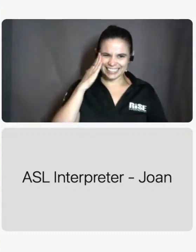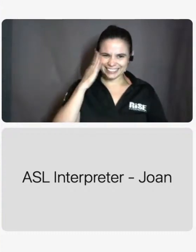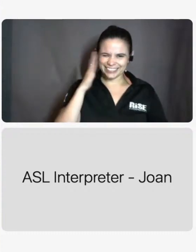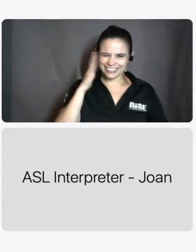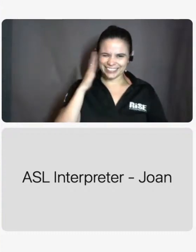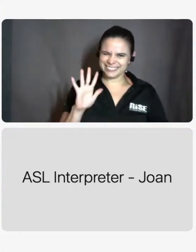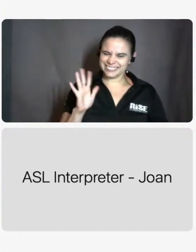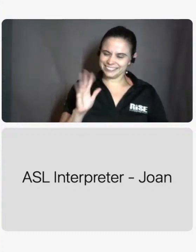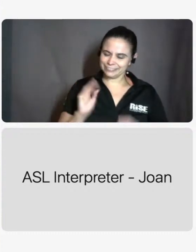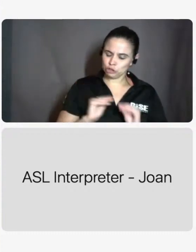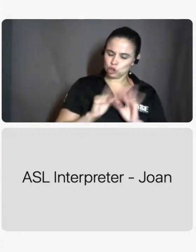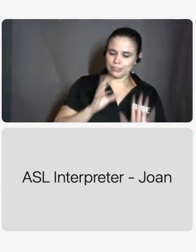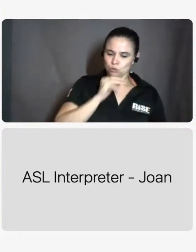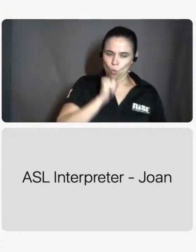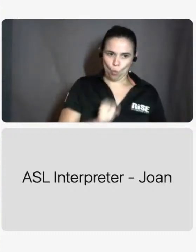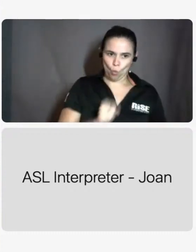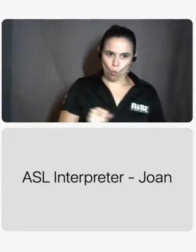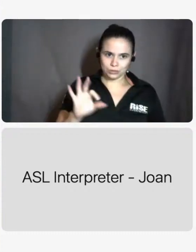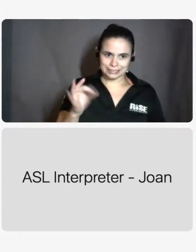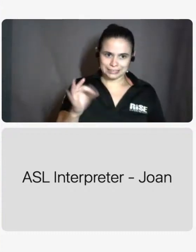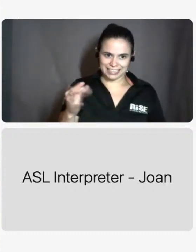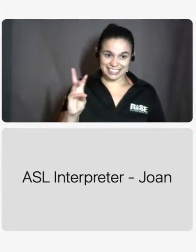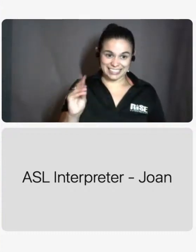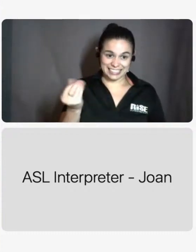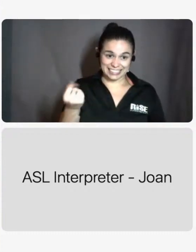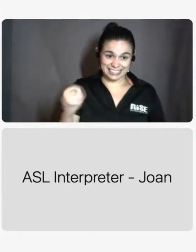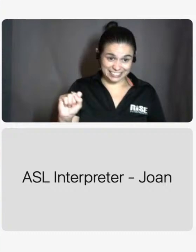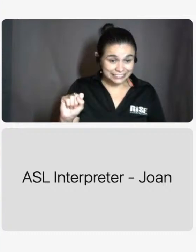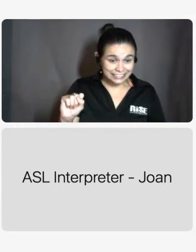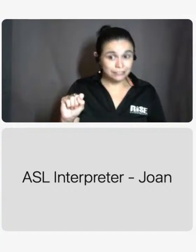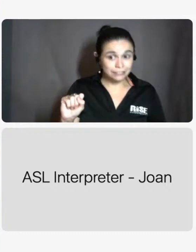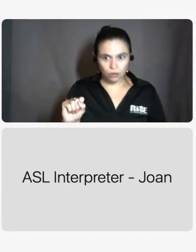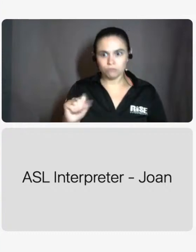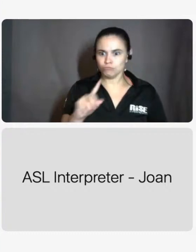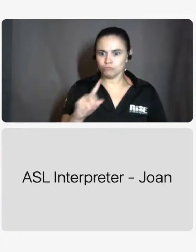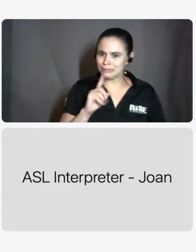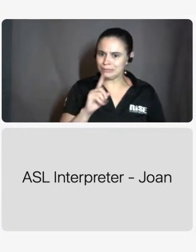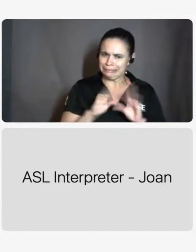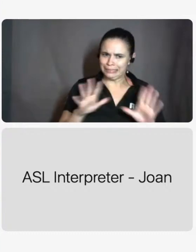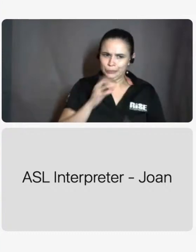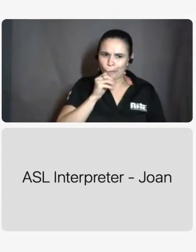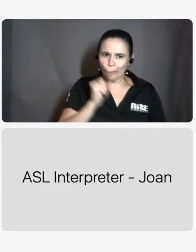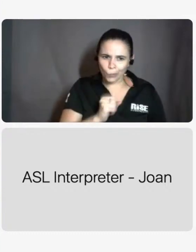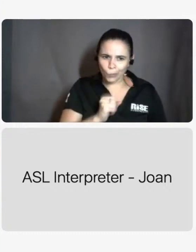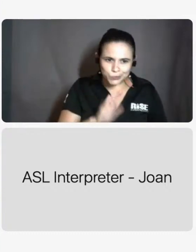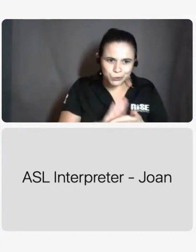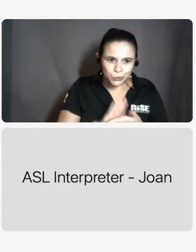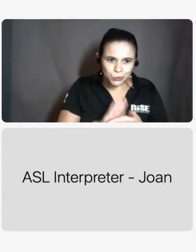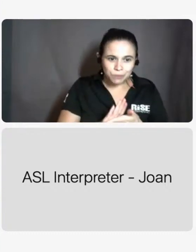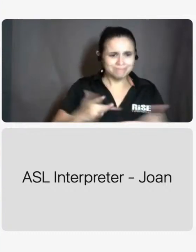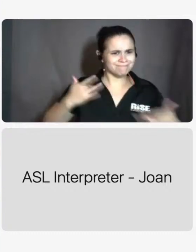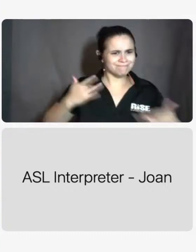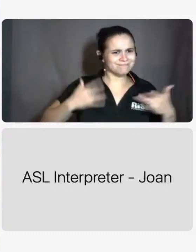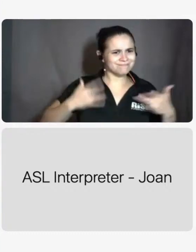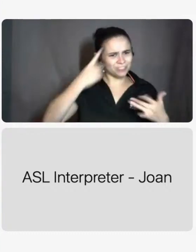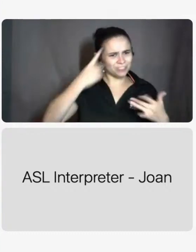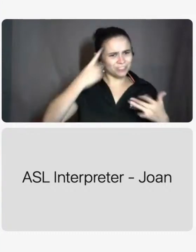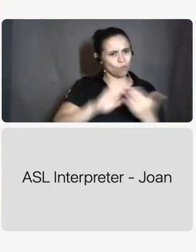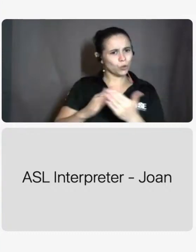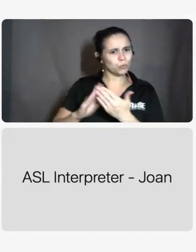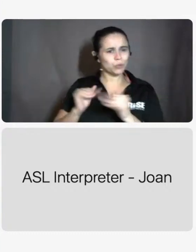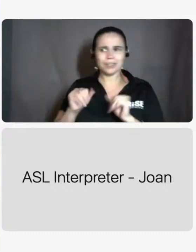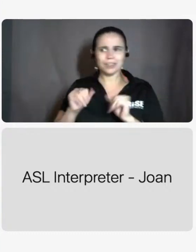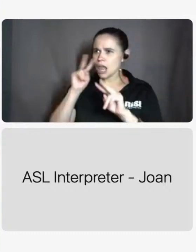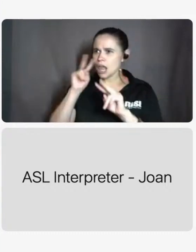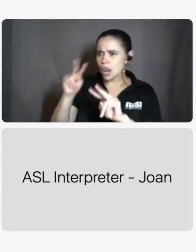age. So it's very exciting for the community to be able to look forward to a brand new campus, state-of-the-art